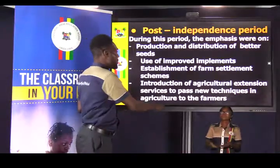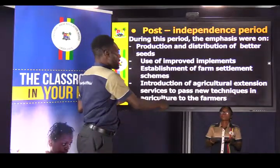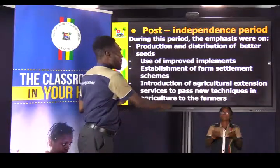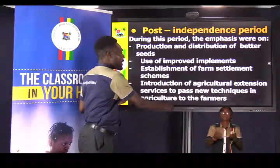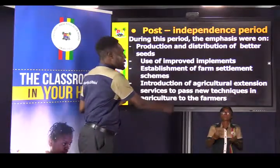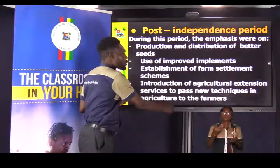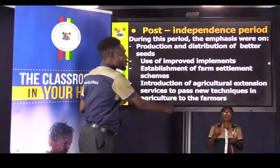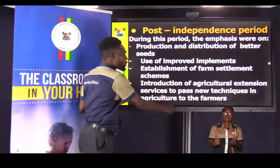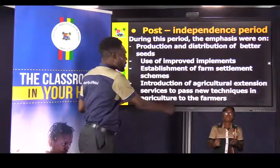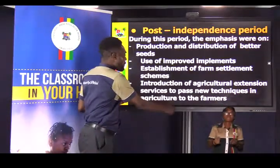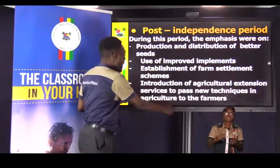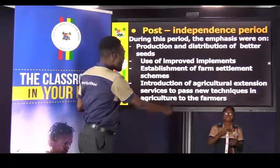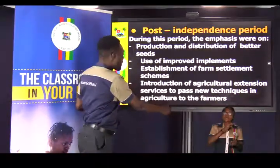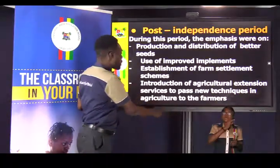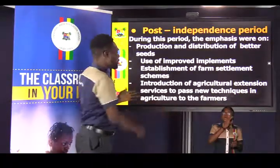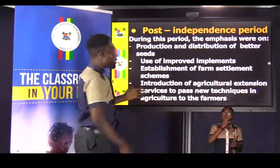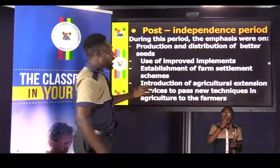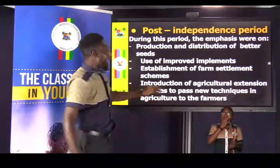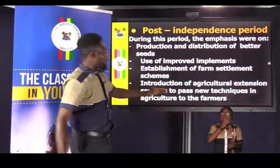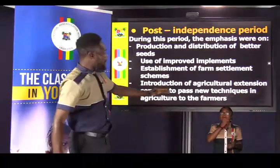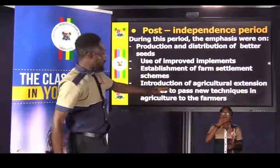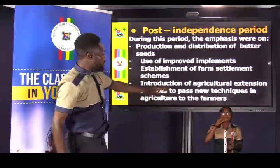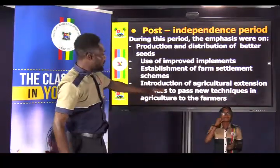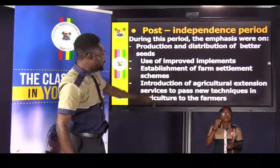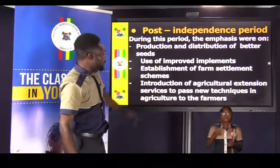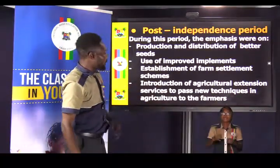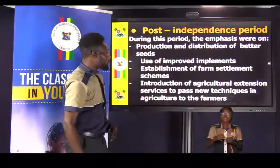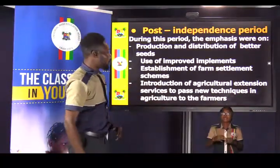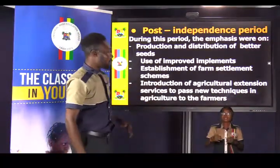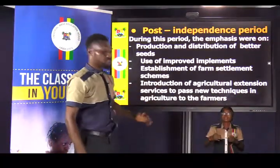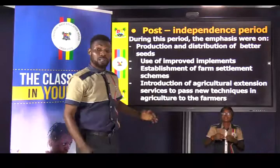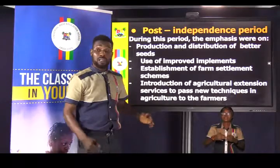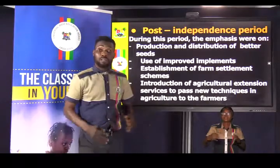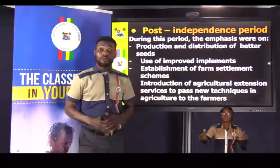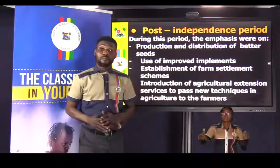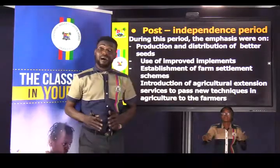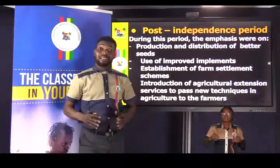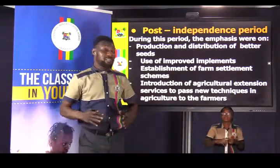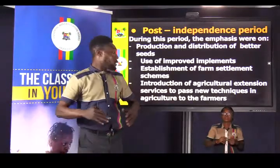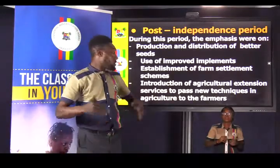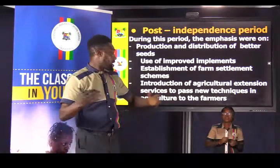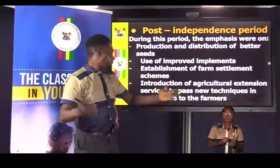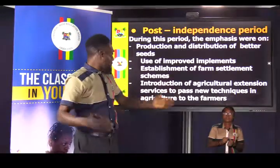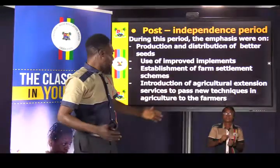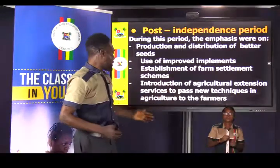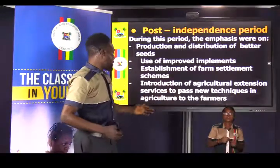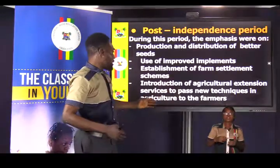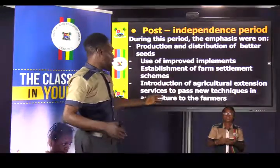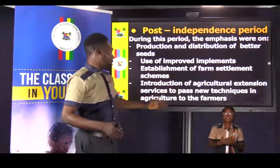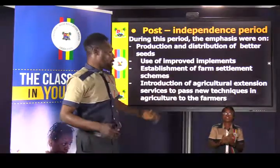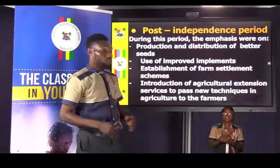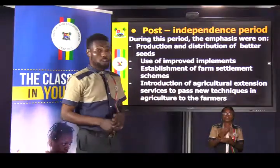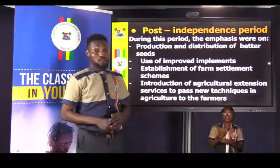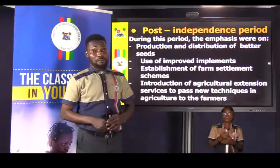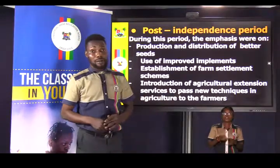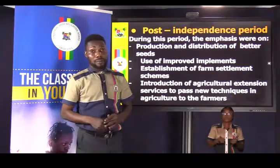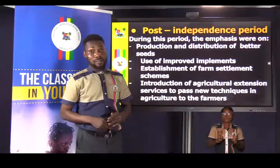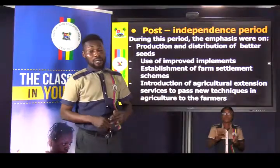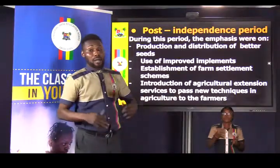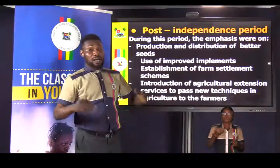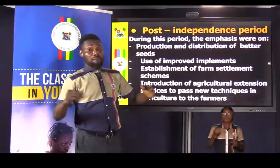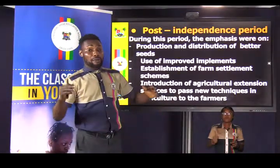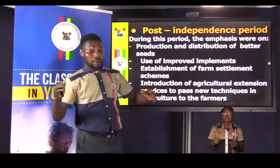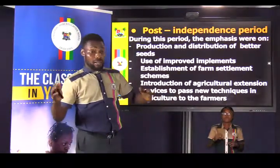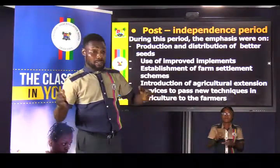schemes, introduction of agricultural extension services, to pass new techniques in agriculture to the